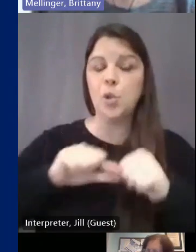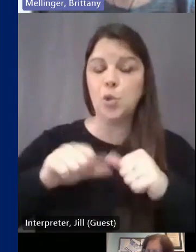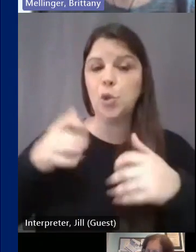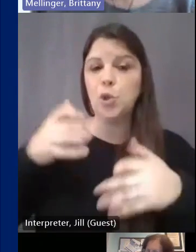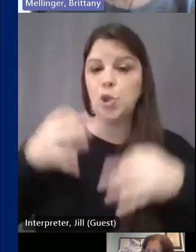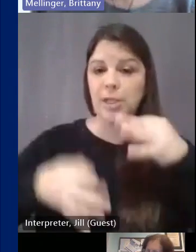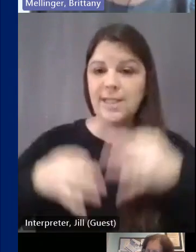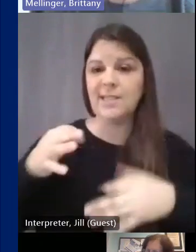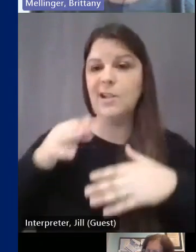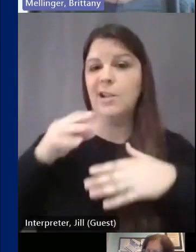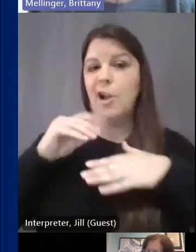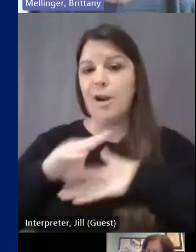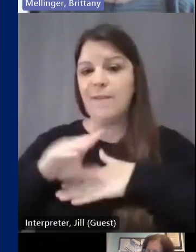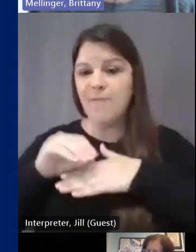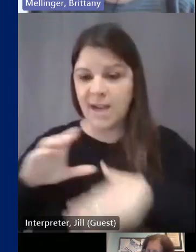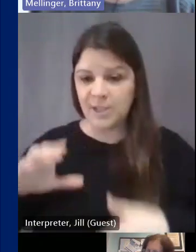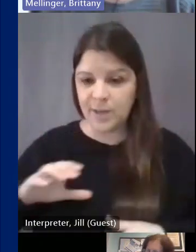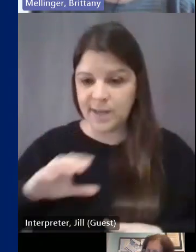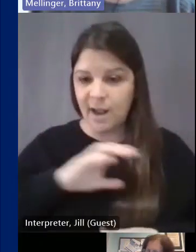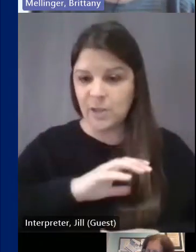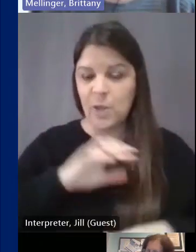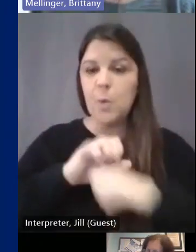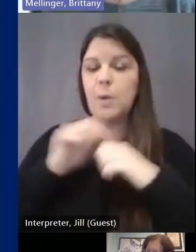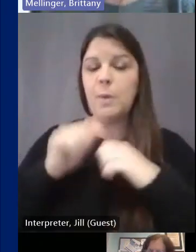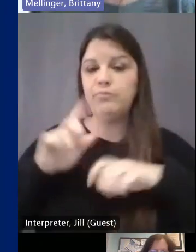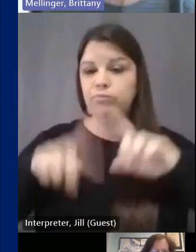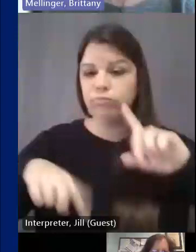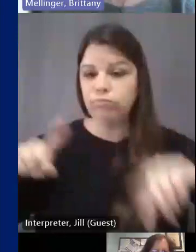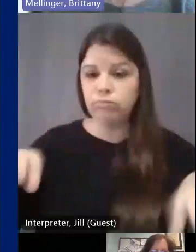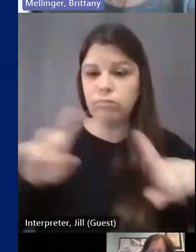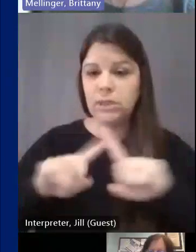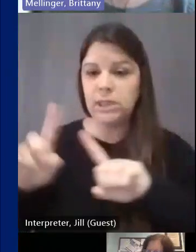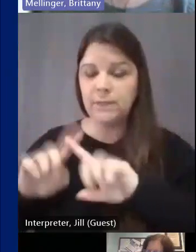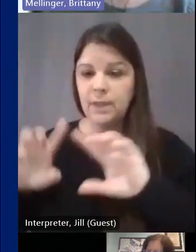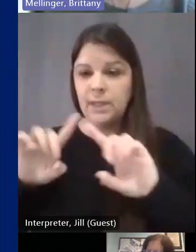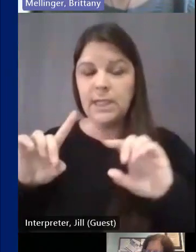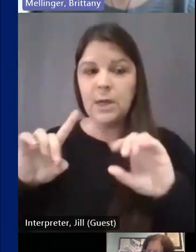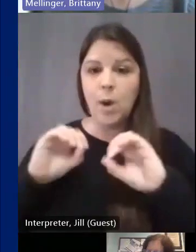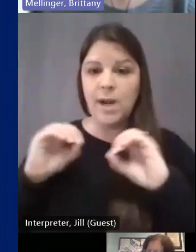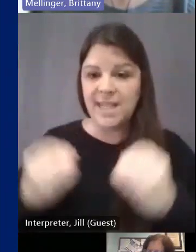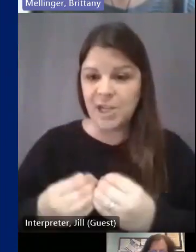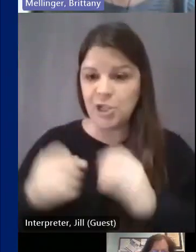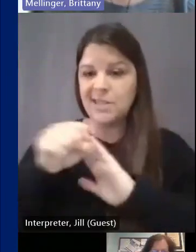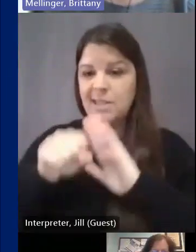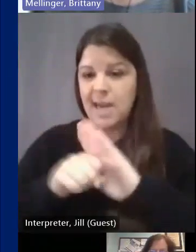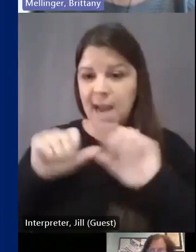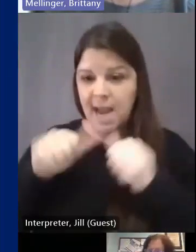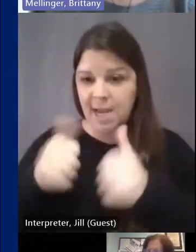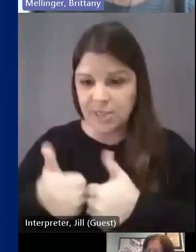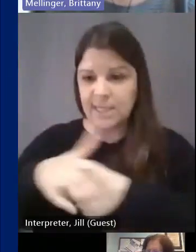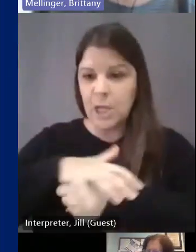in our Advisory Council. We partner with various organizations, state agencies, local governments,